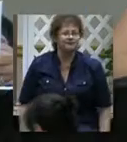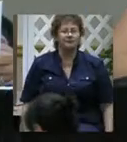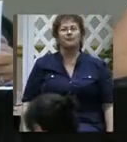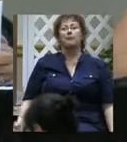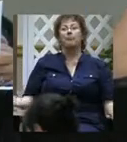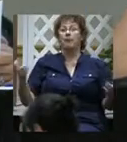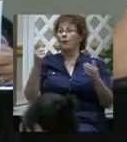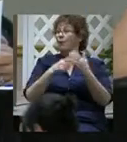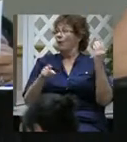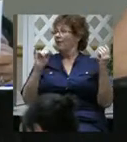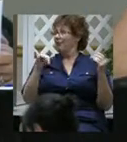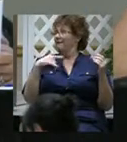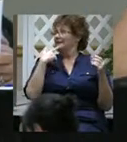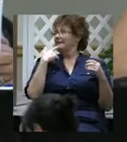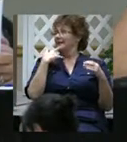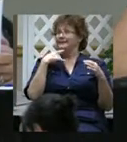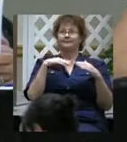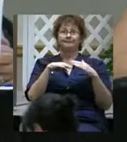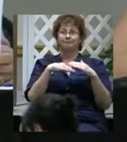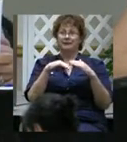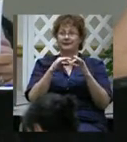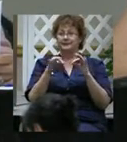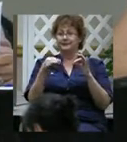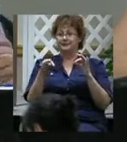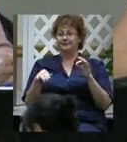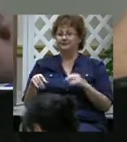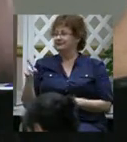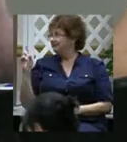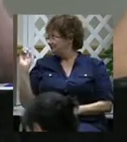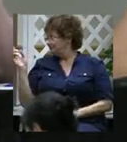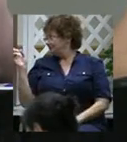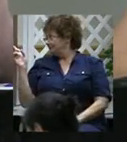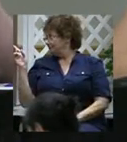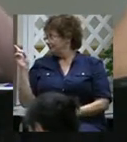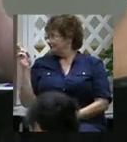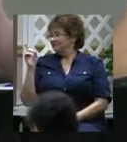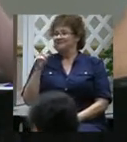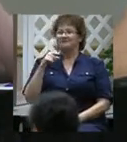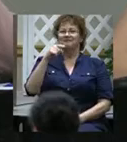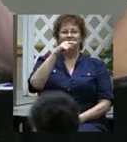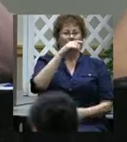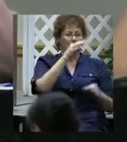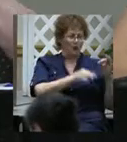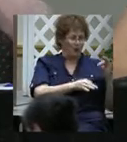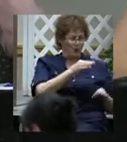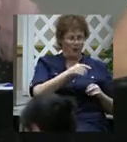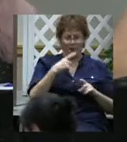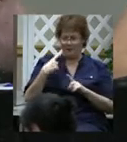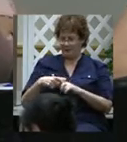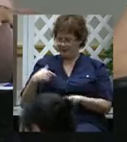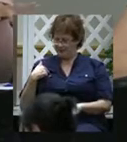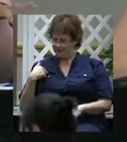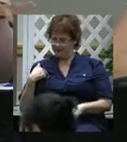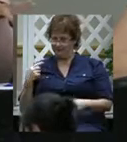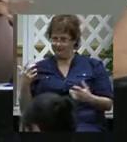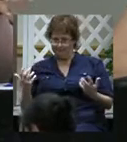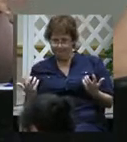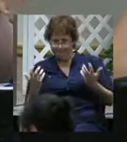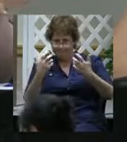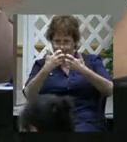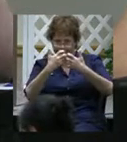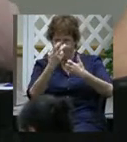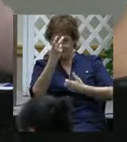Basically, the courts and human resources, they work together in terms of we give human